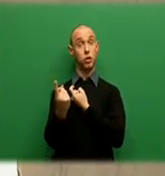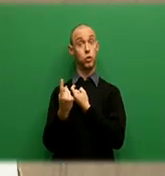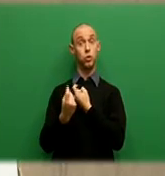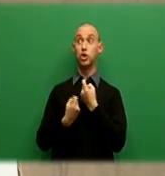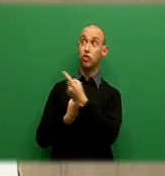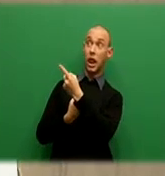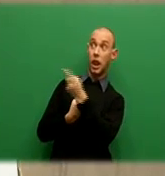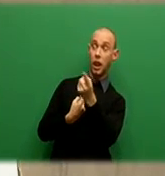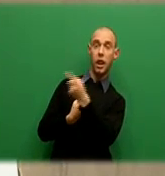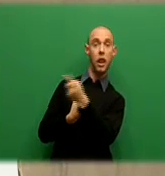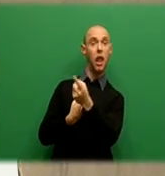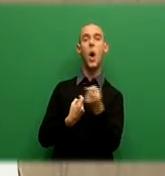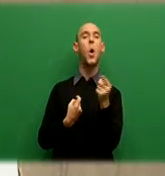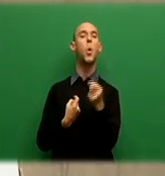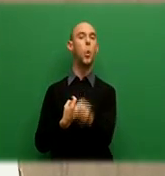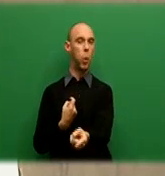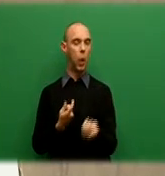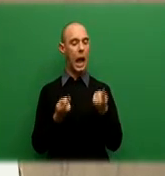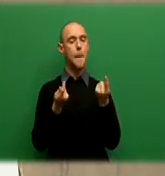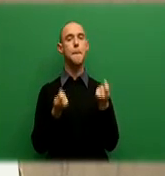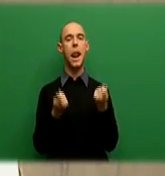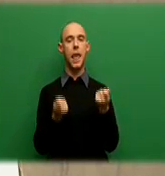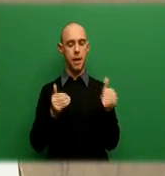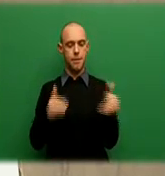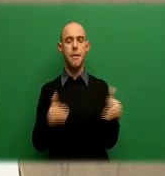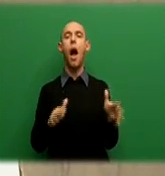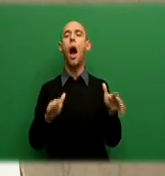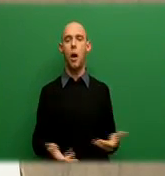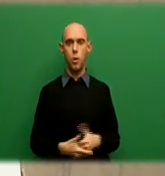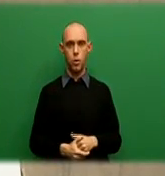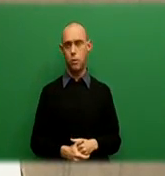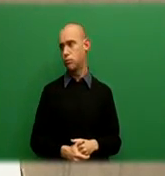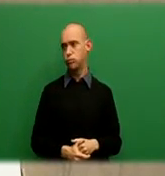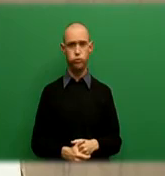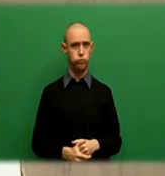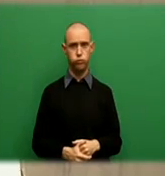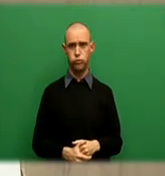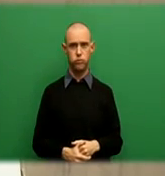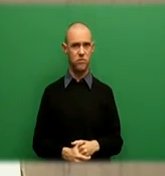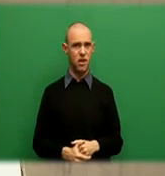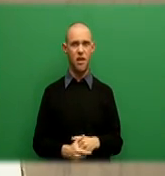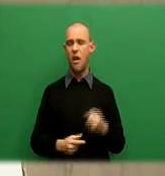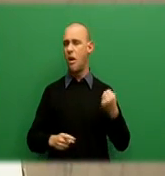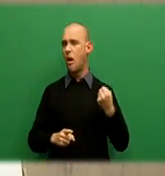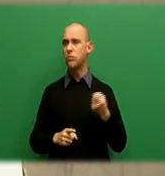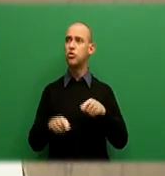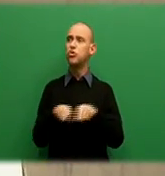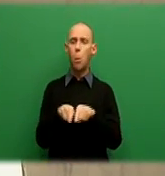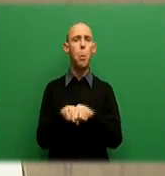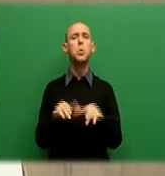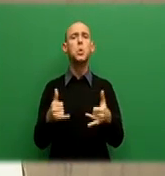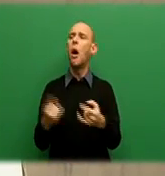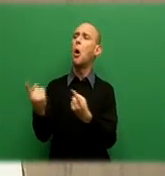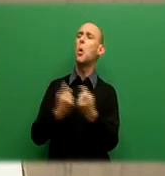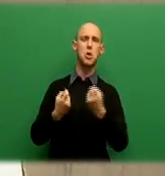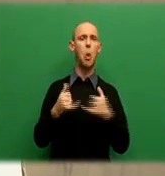were interested in as far as monetary policy is concerned would be no different from the kind of questions that were asked today. They